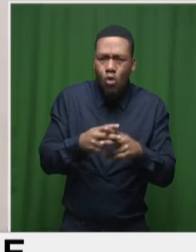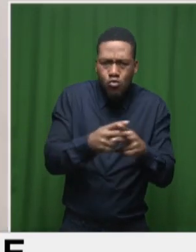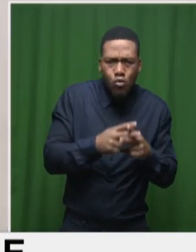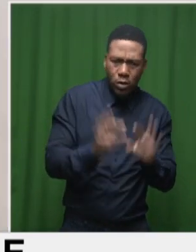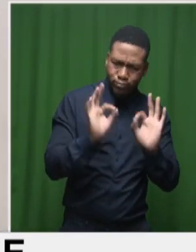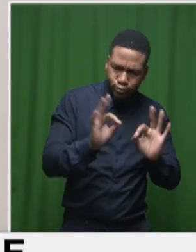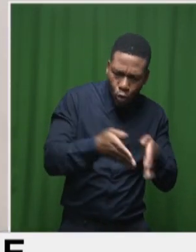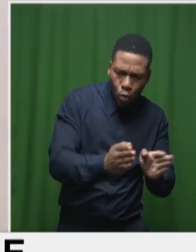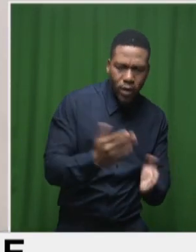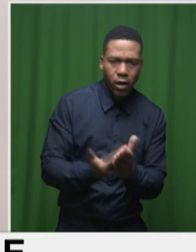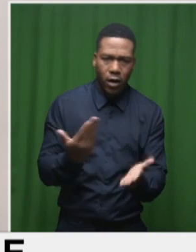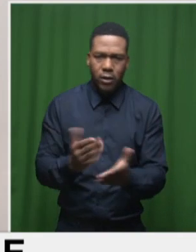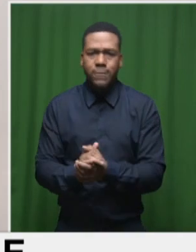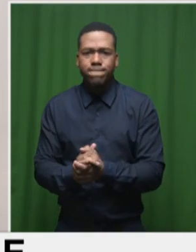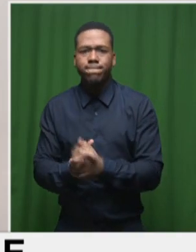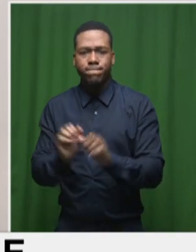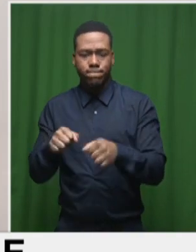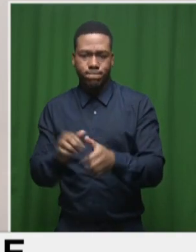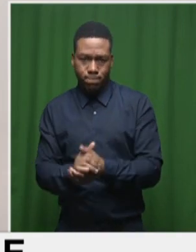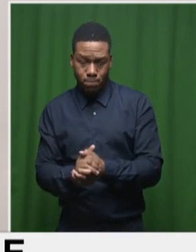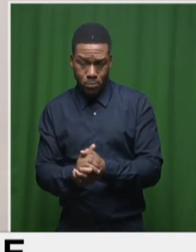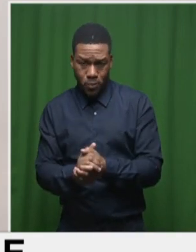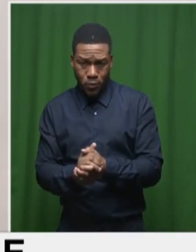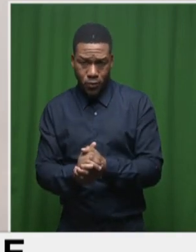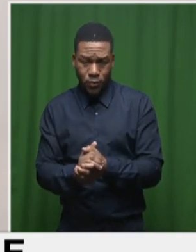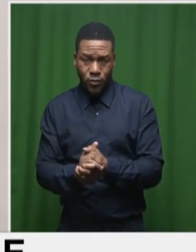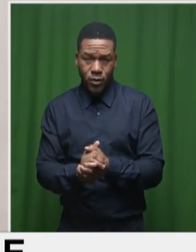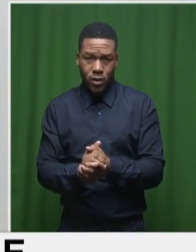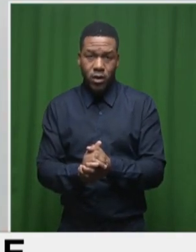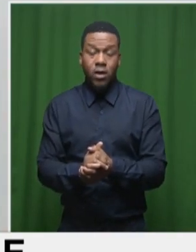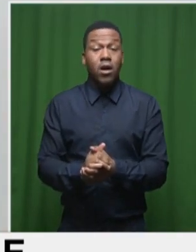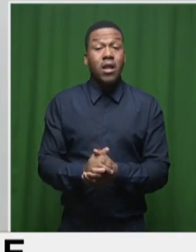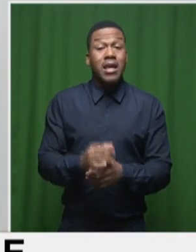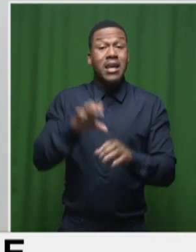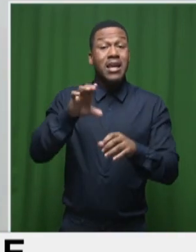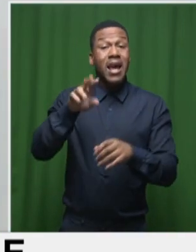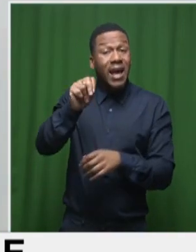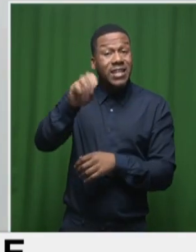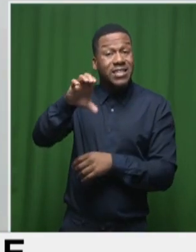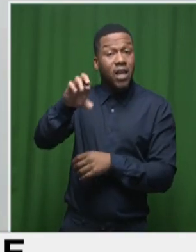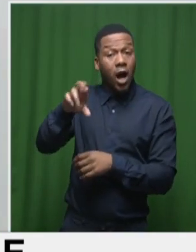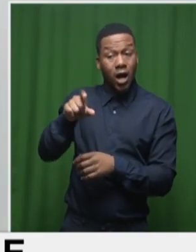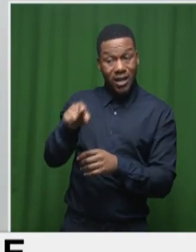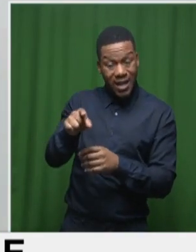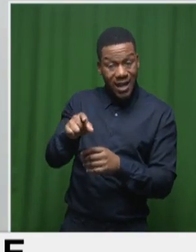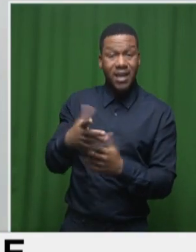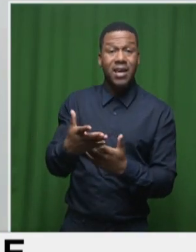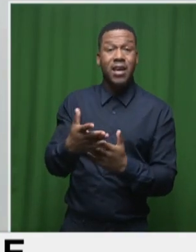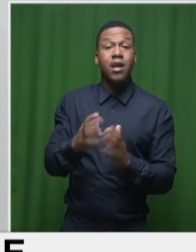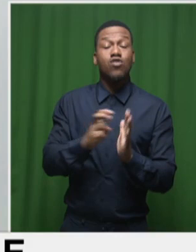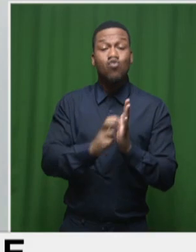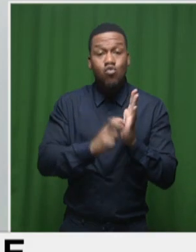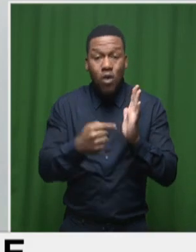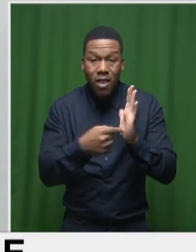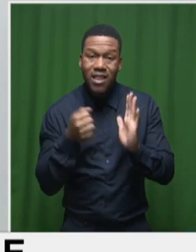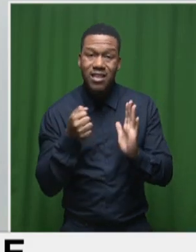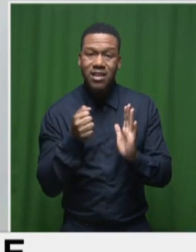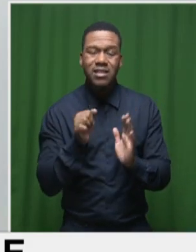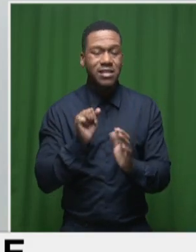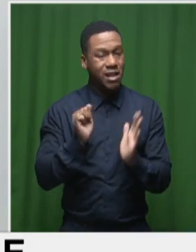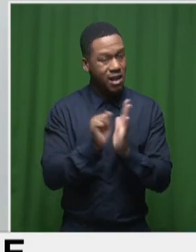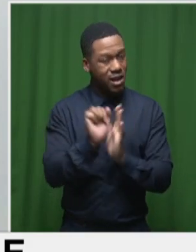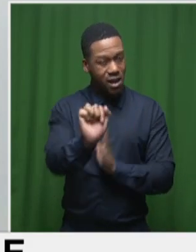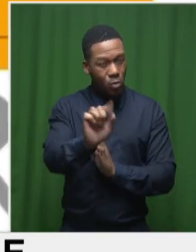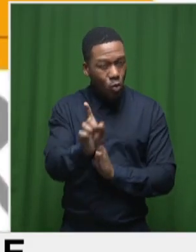credit-related complaints and passing them on to relevant authorities. One of the NCR's mandates is to implement consumer financial